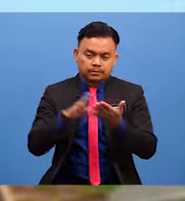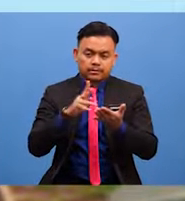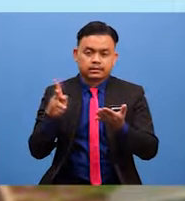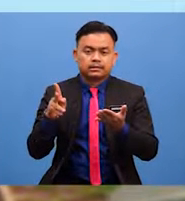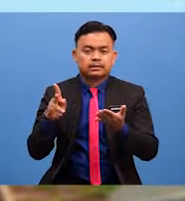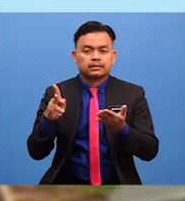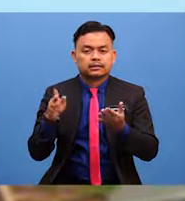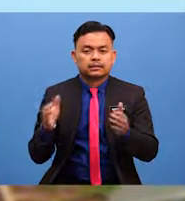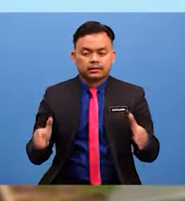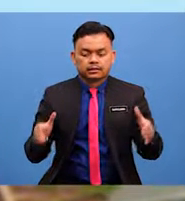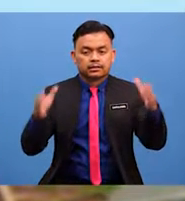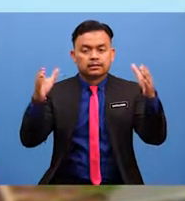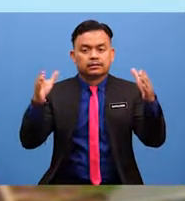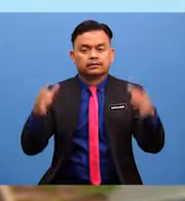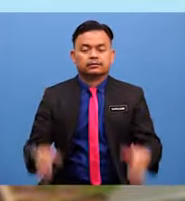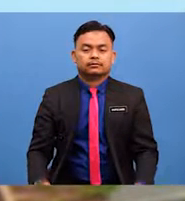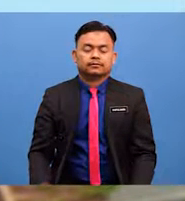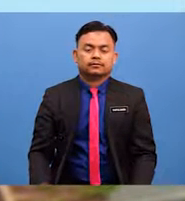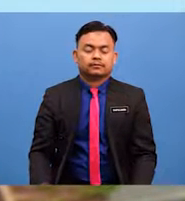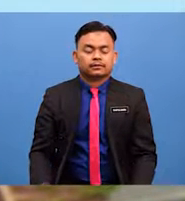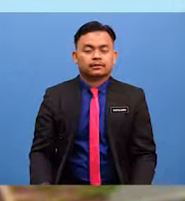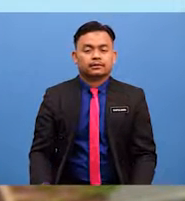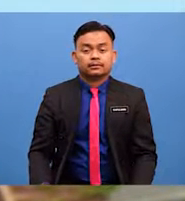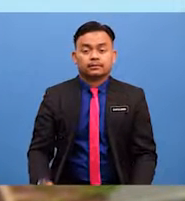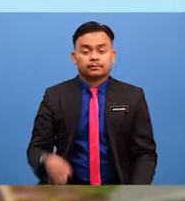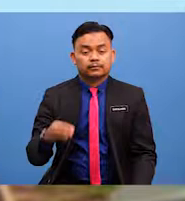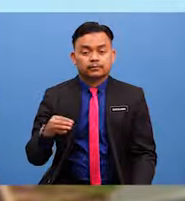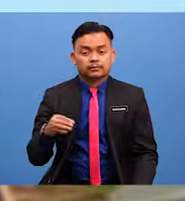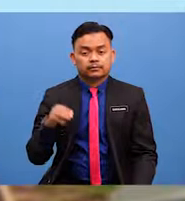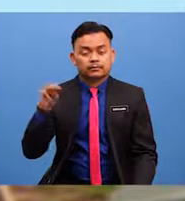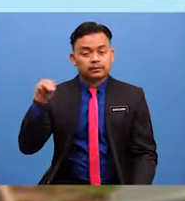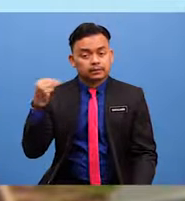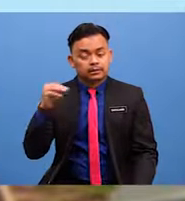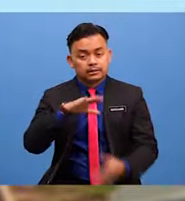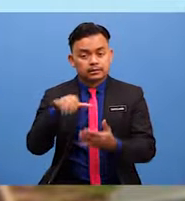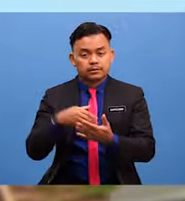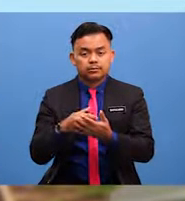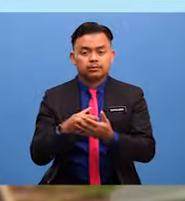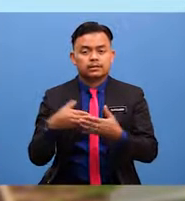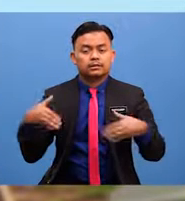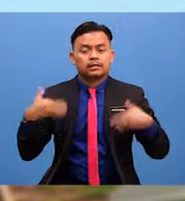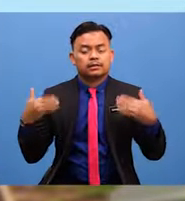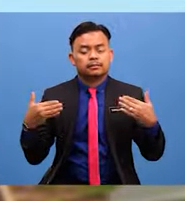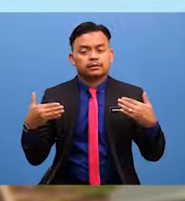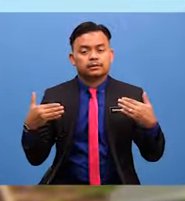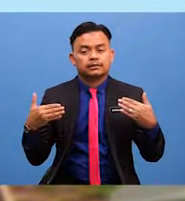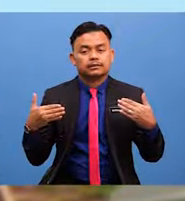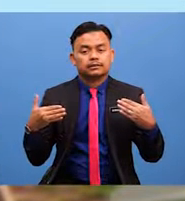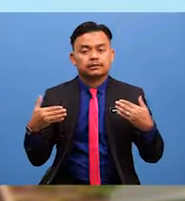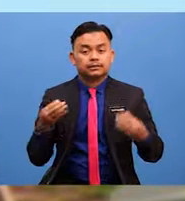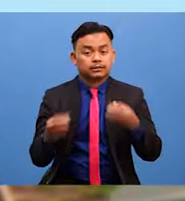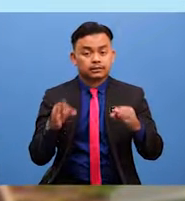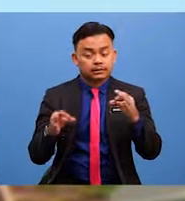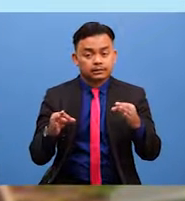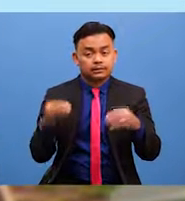elephants. They love it when they get to play with water. It's really sad to see that so many of